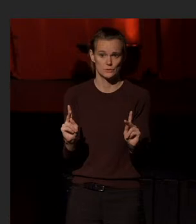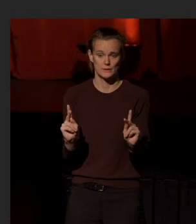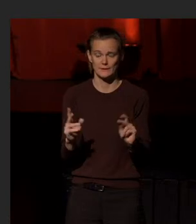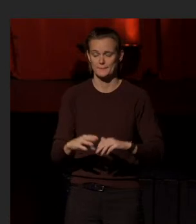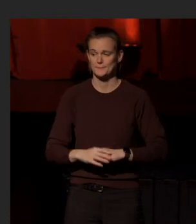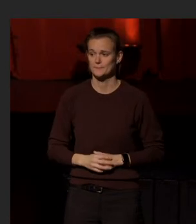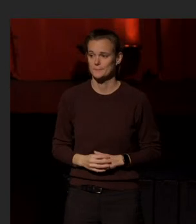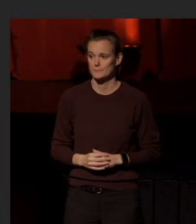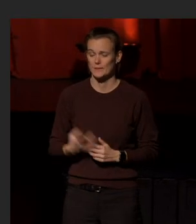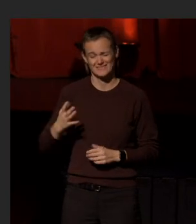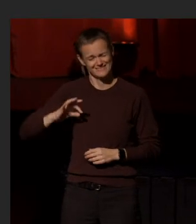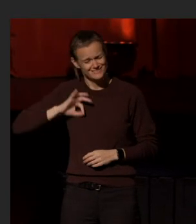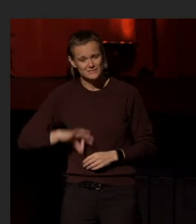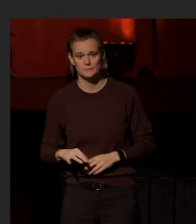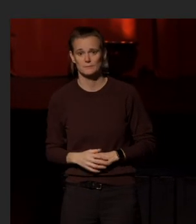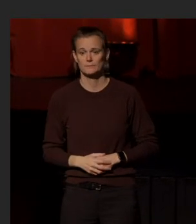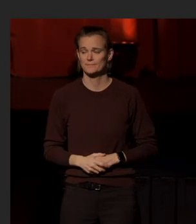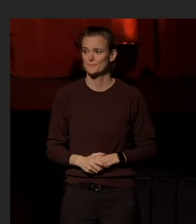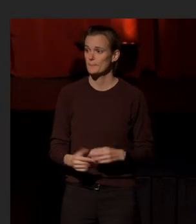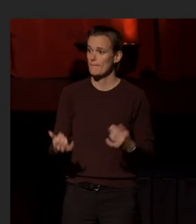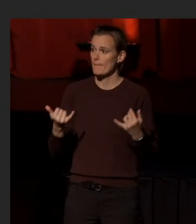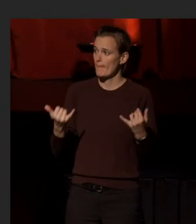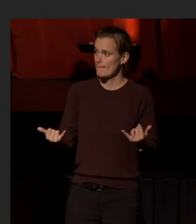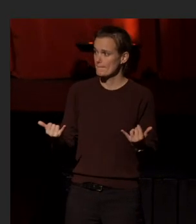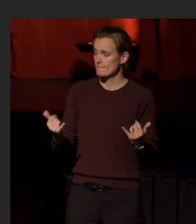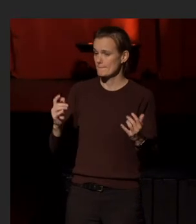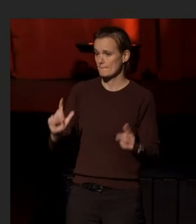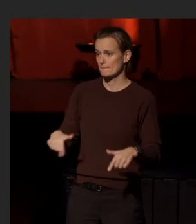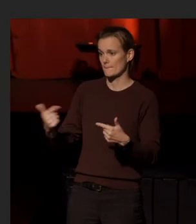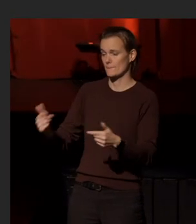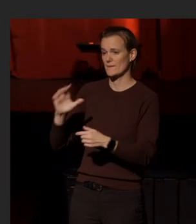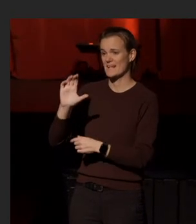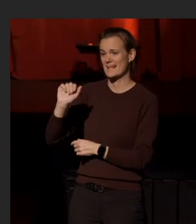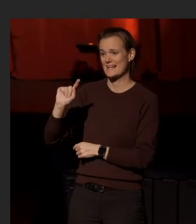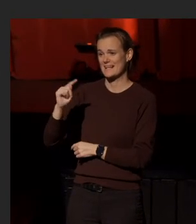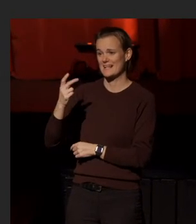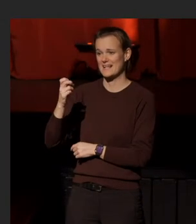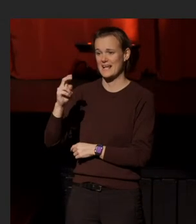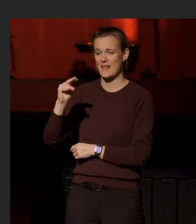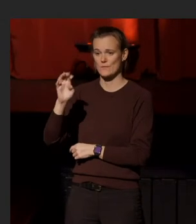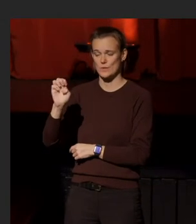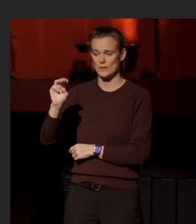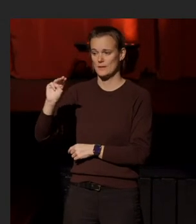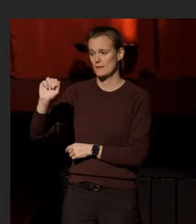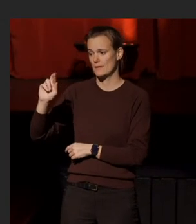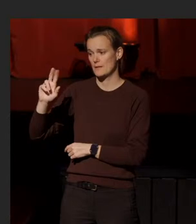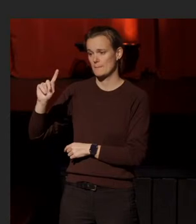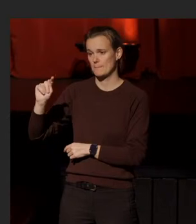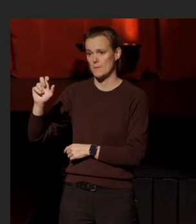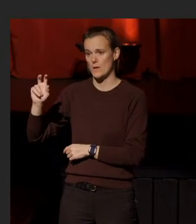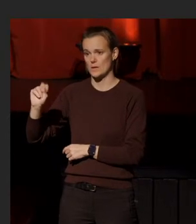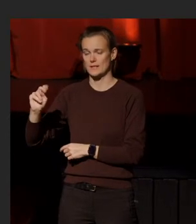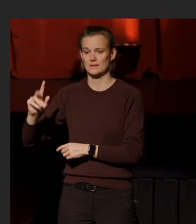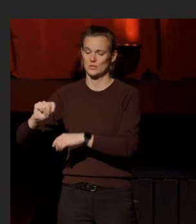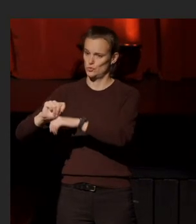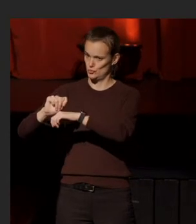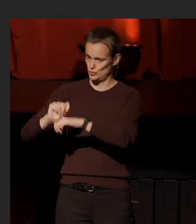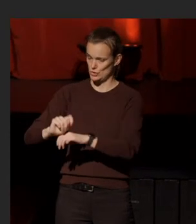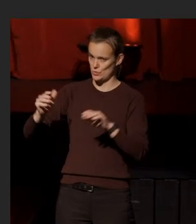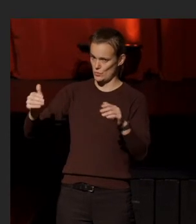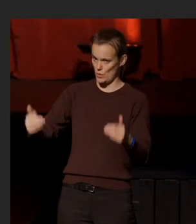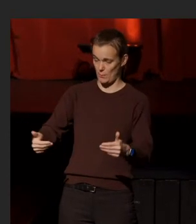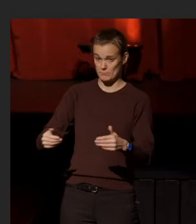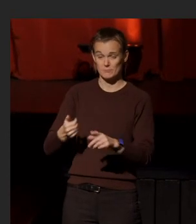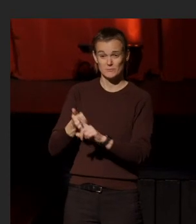opportunity. So now what I'd like to do is introduce Catherine Martin to provide us with a traditional welcome. An award-winning